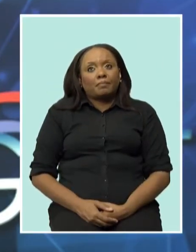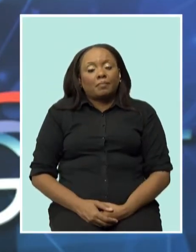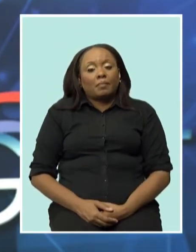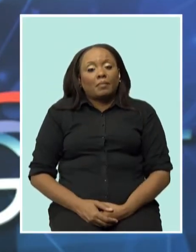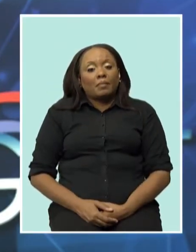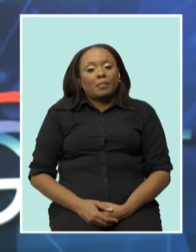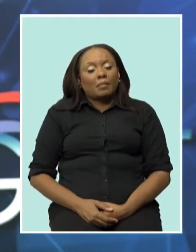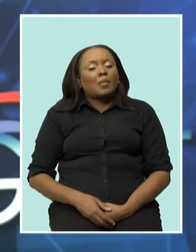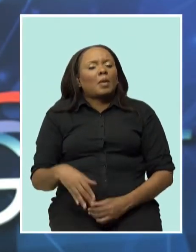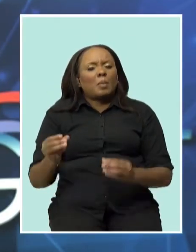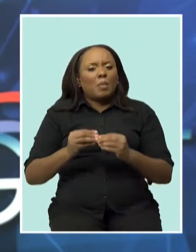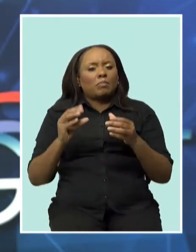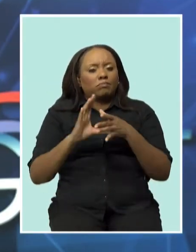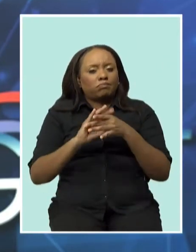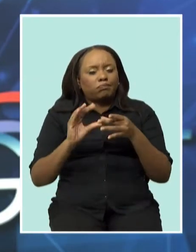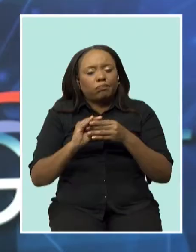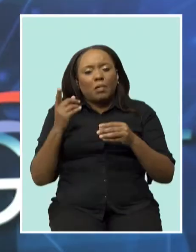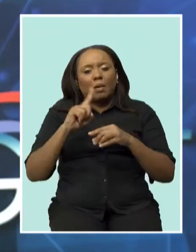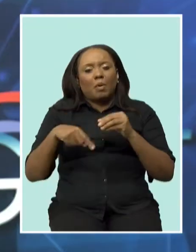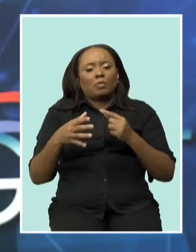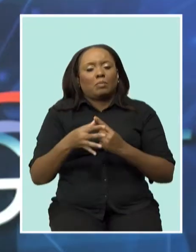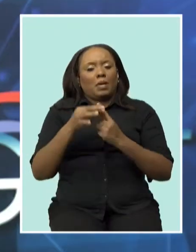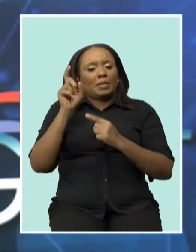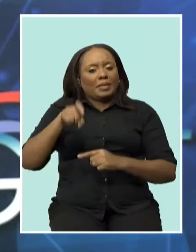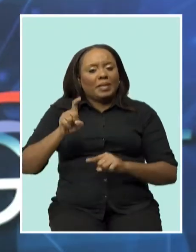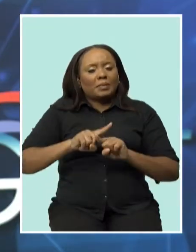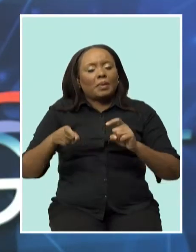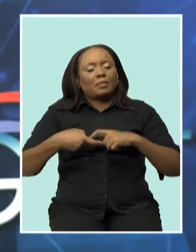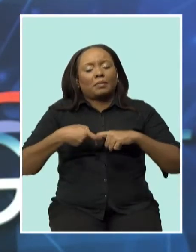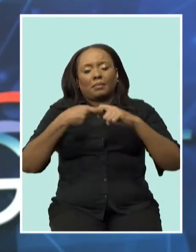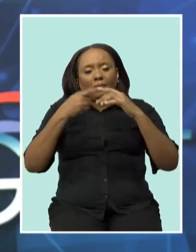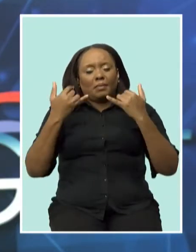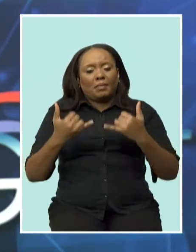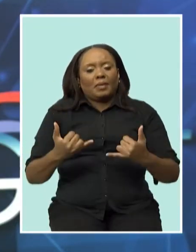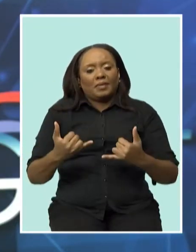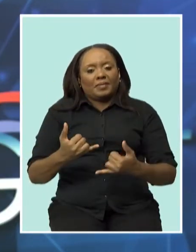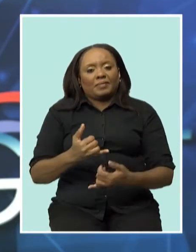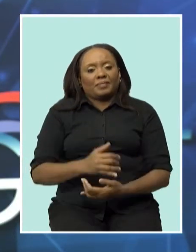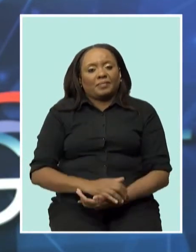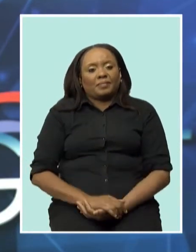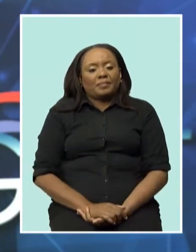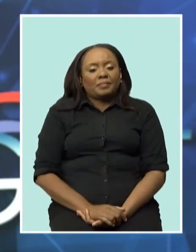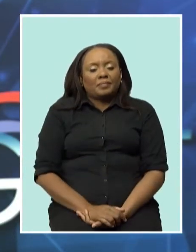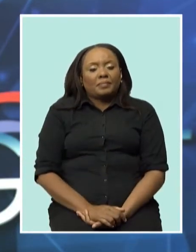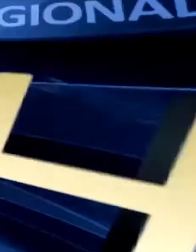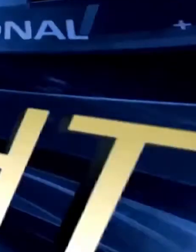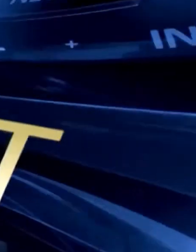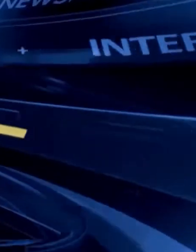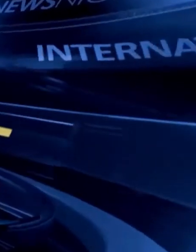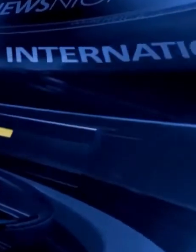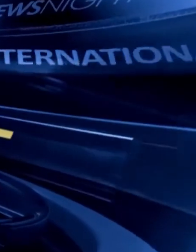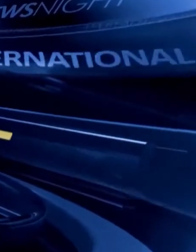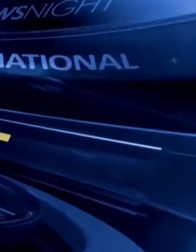major help coming for special needs children at schools across the country. Details to this story and others up next.